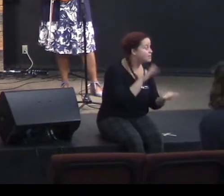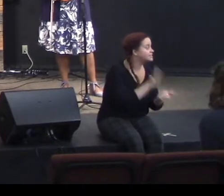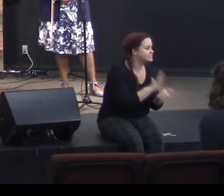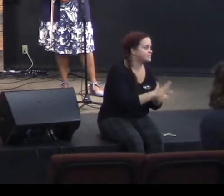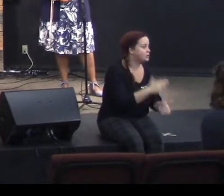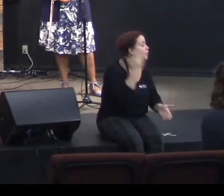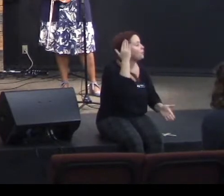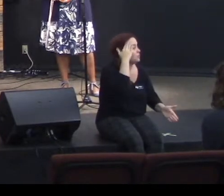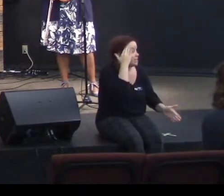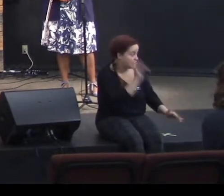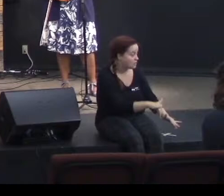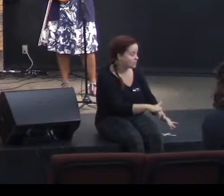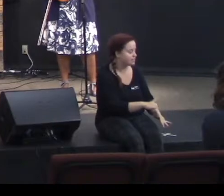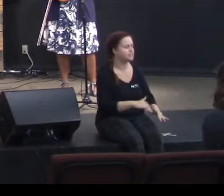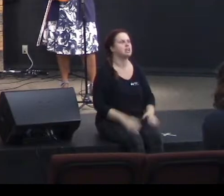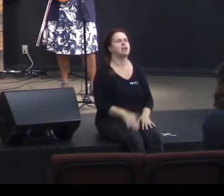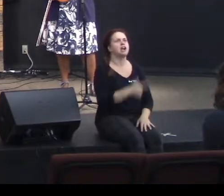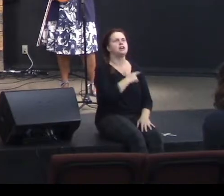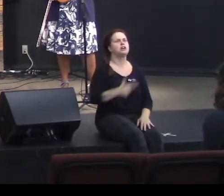please, please.